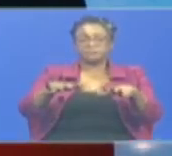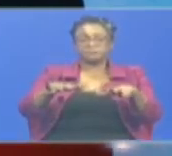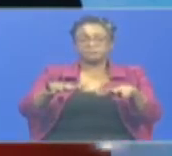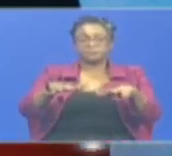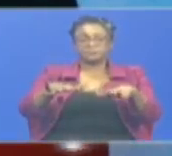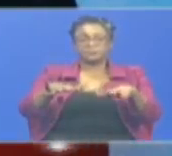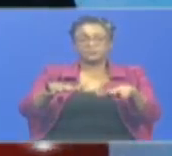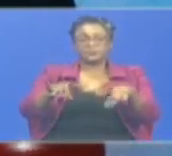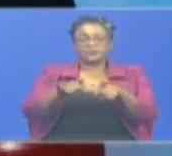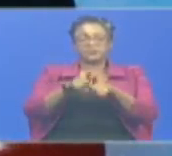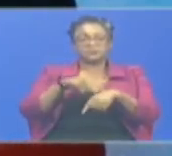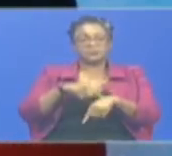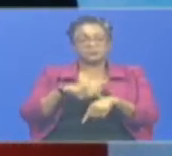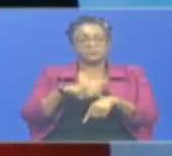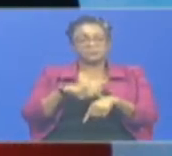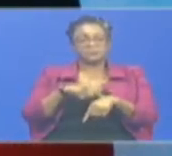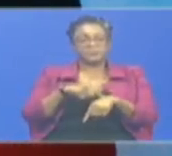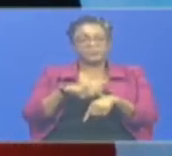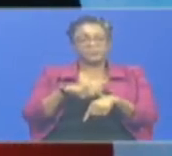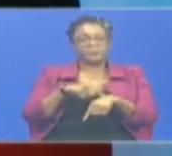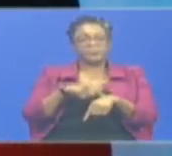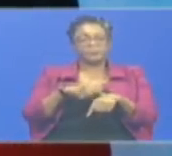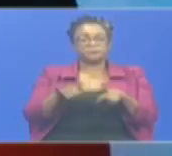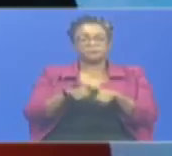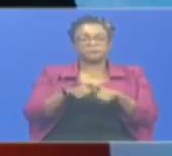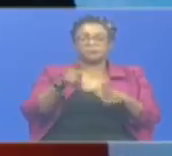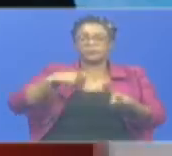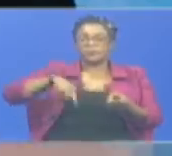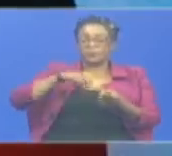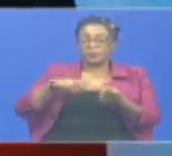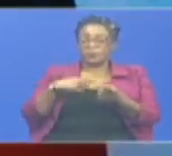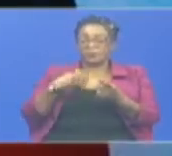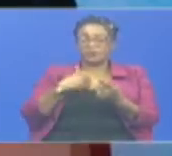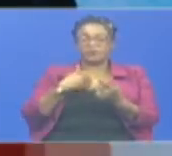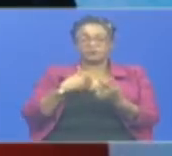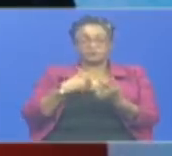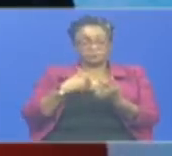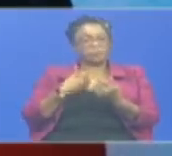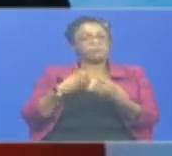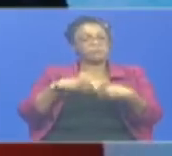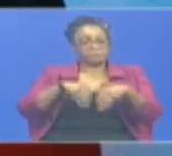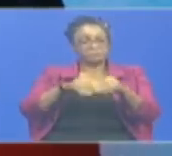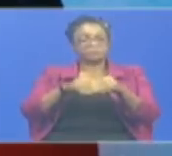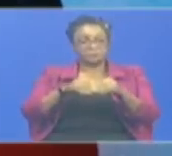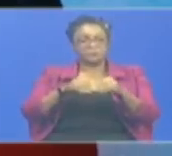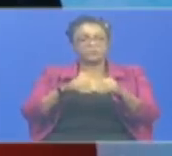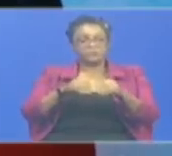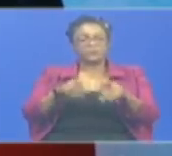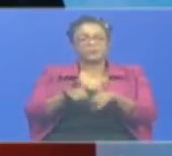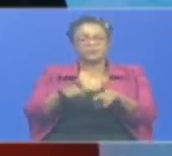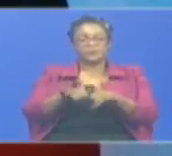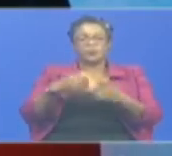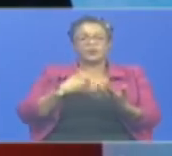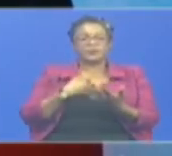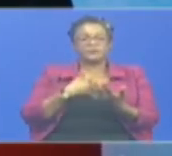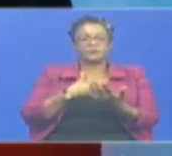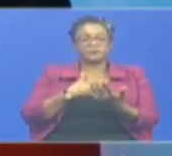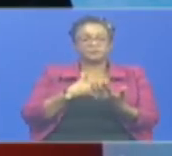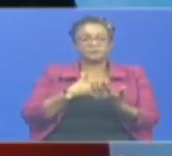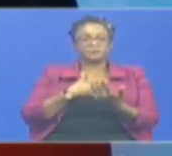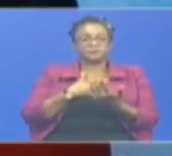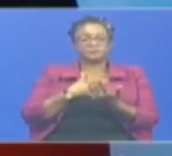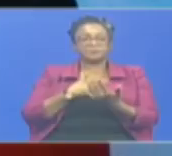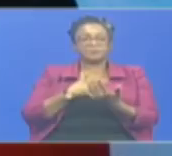At the same time, while we are seeing good compliance, of course there are also errant